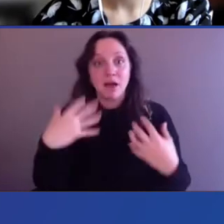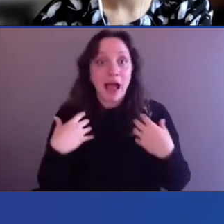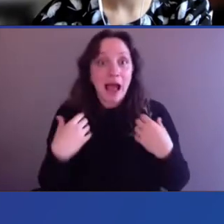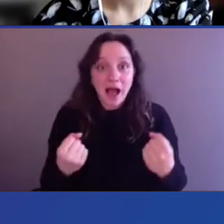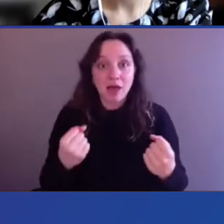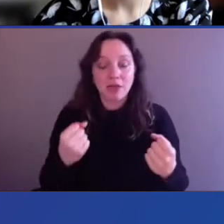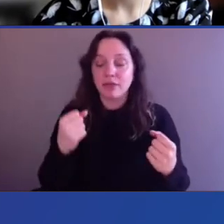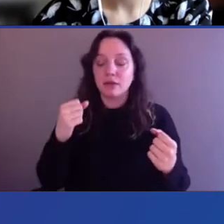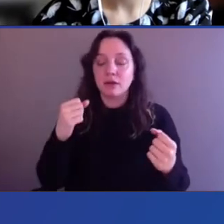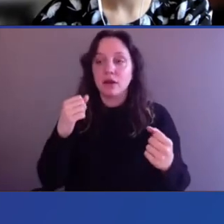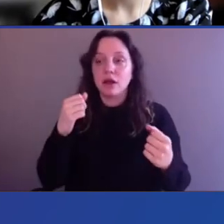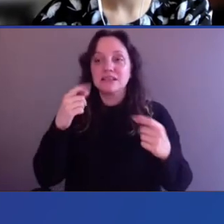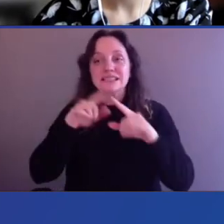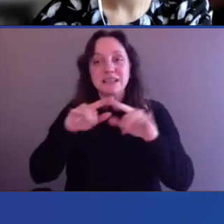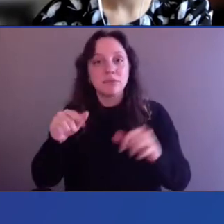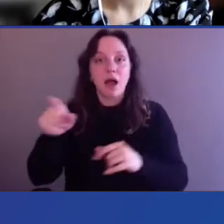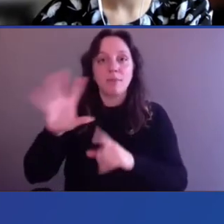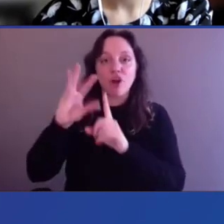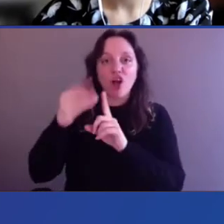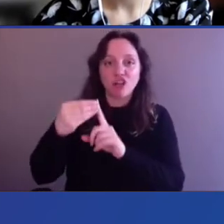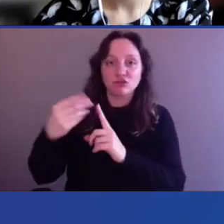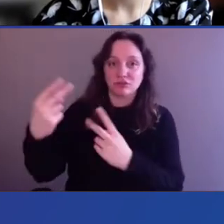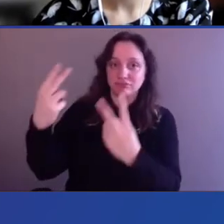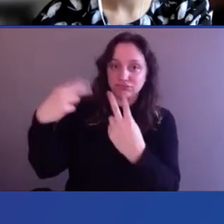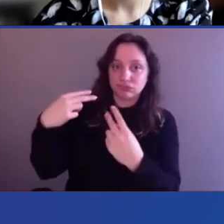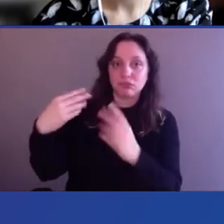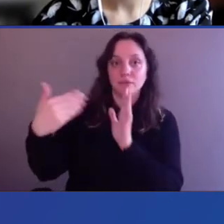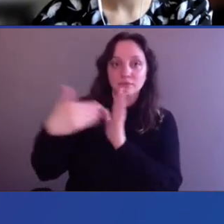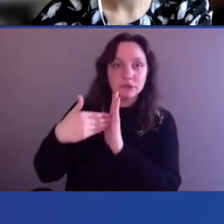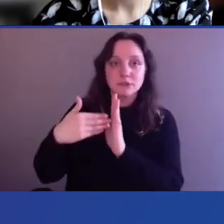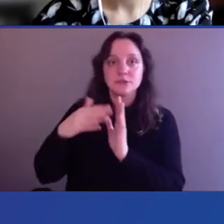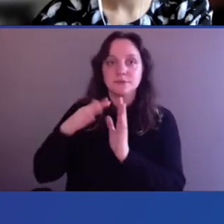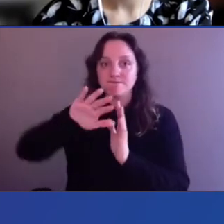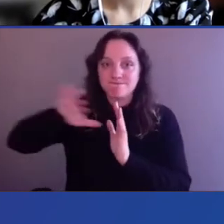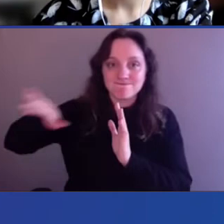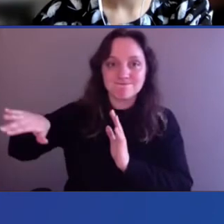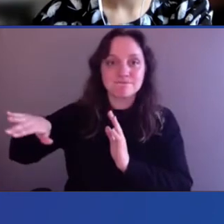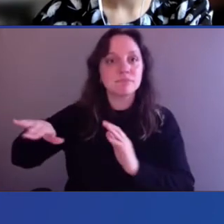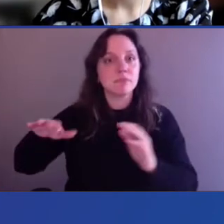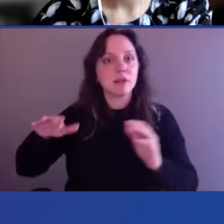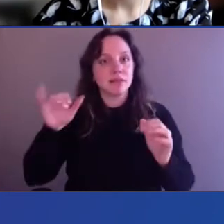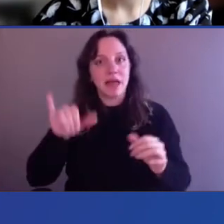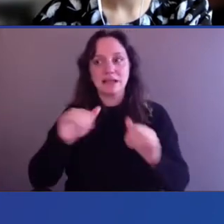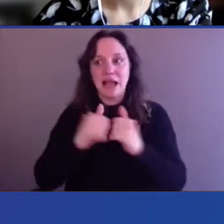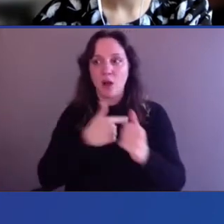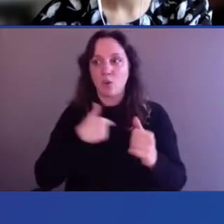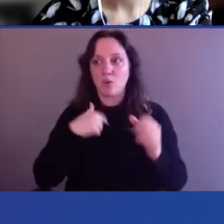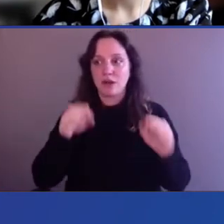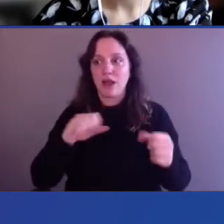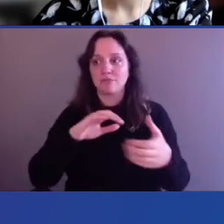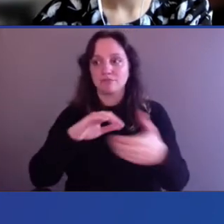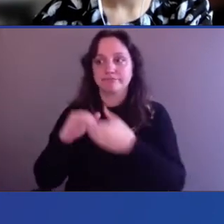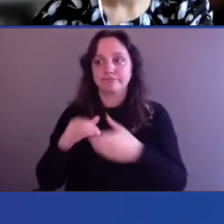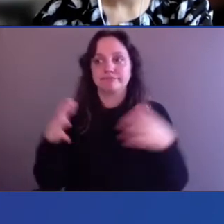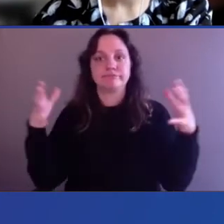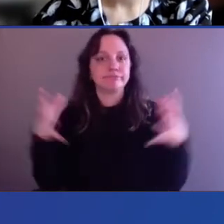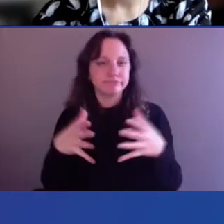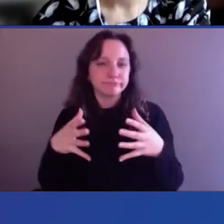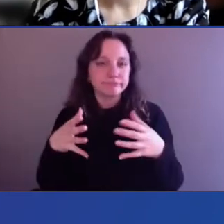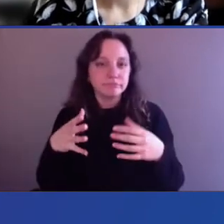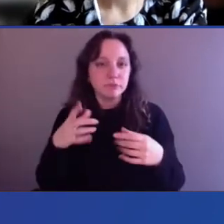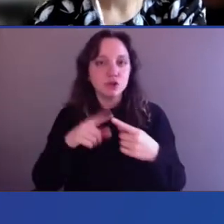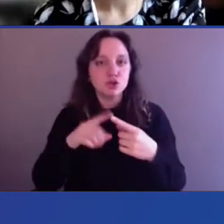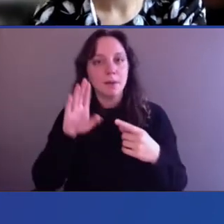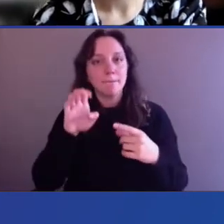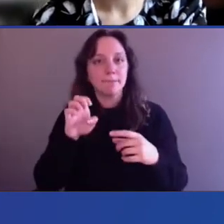an act of advocacy and a vote of confidence in why funding needs to reach our mental health providers. And so there are so many